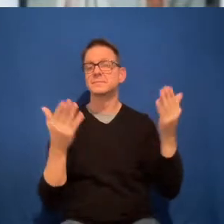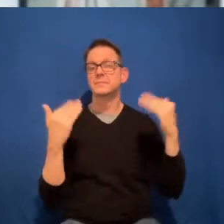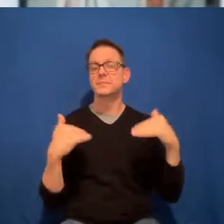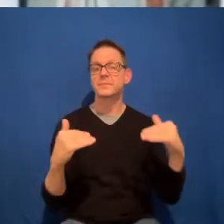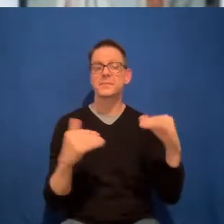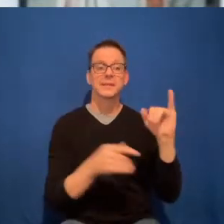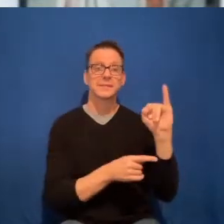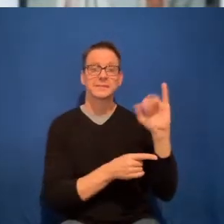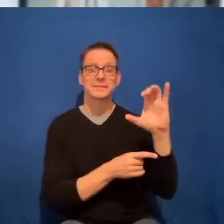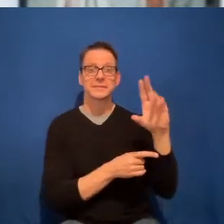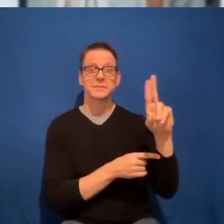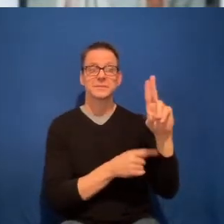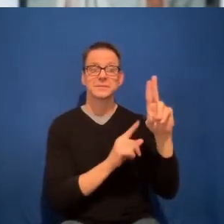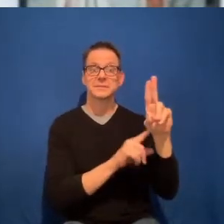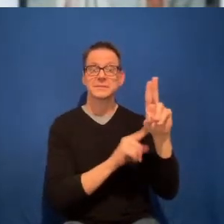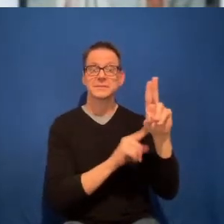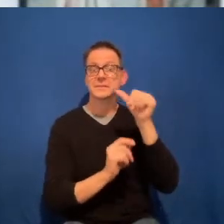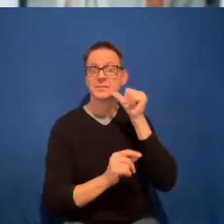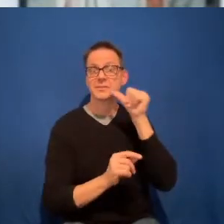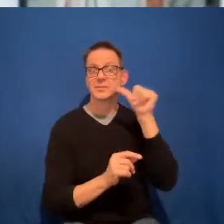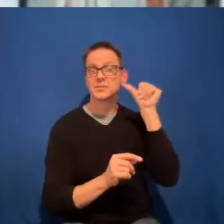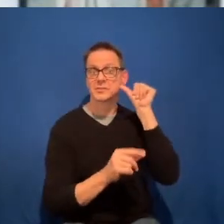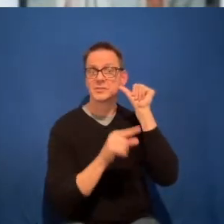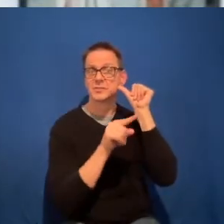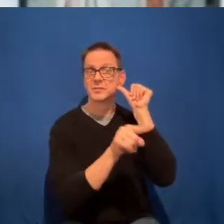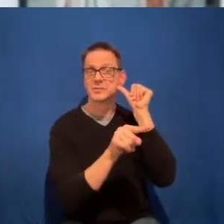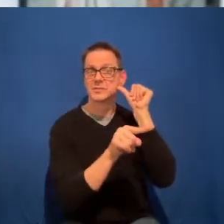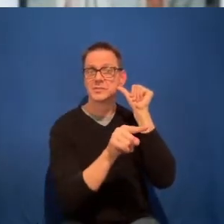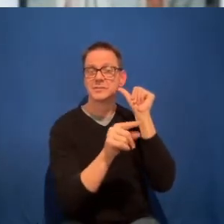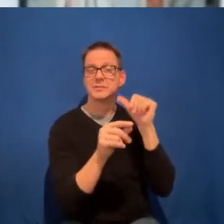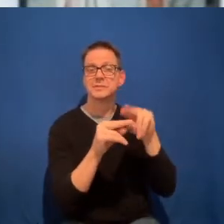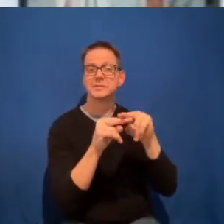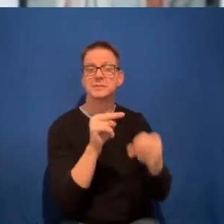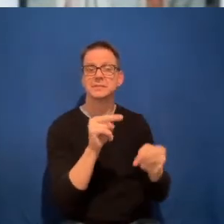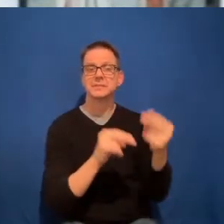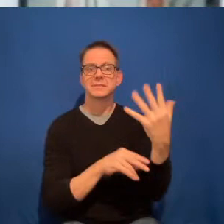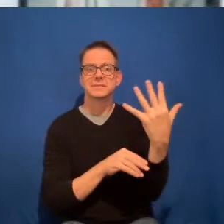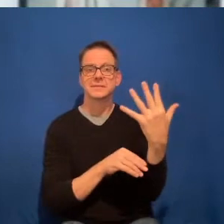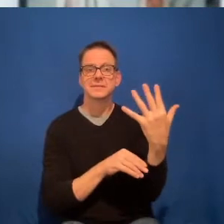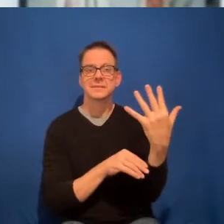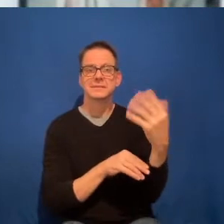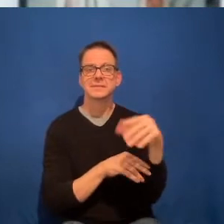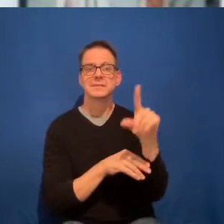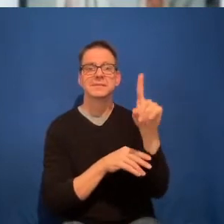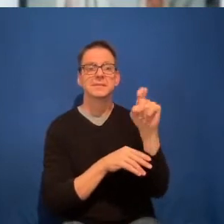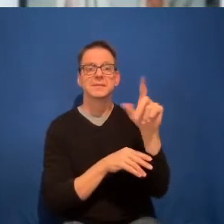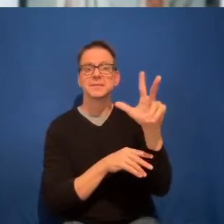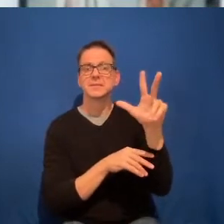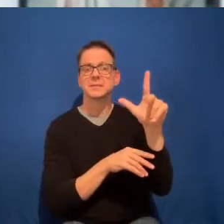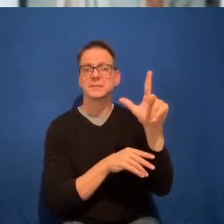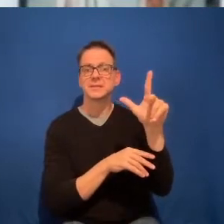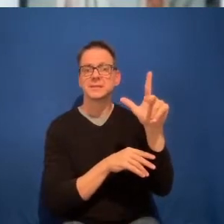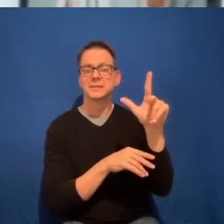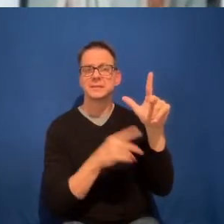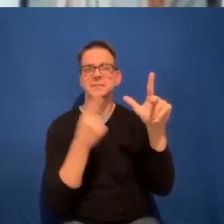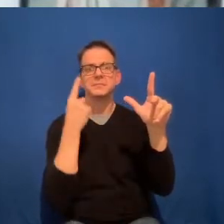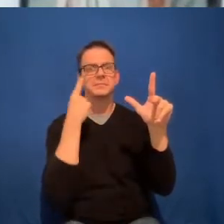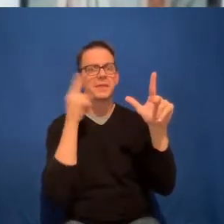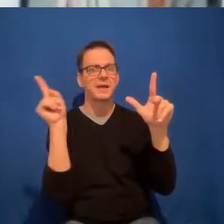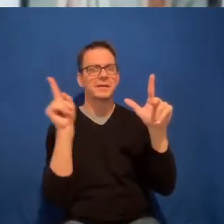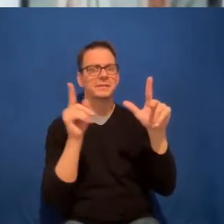ICUs, this is for yesterday. So again, current information down 5 to 123. We're finally getting a hold of